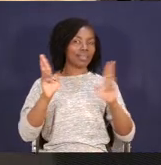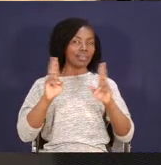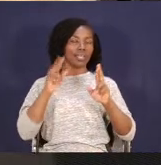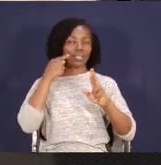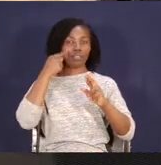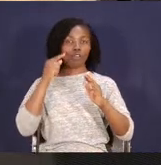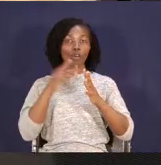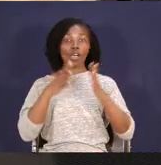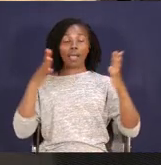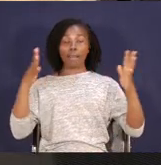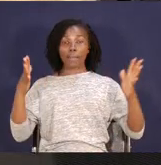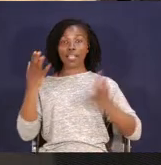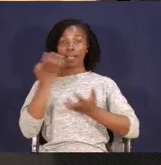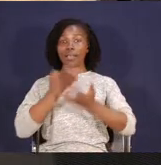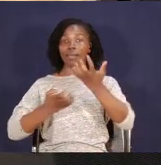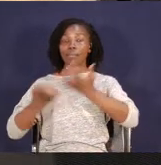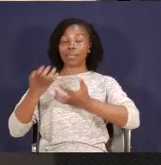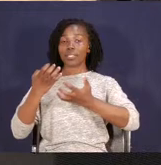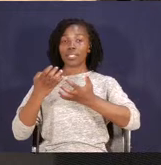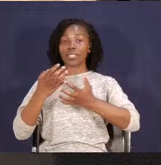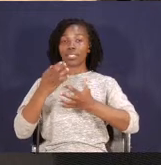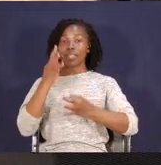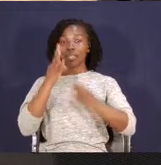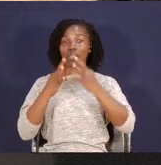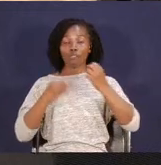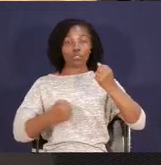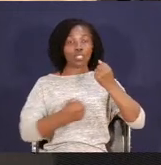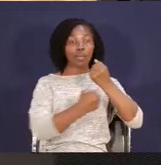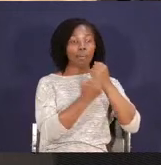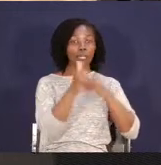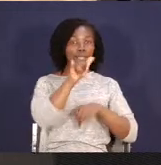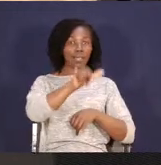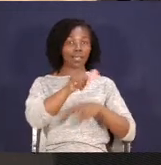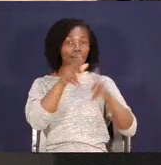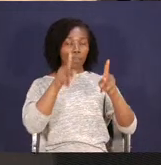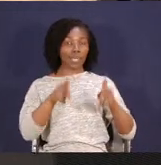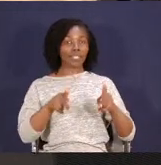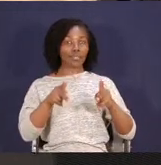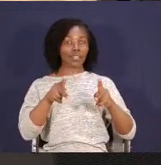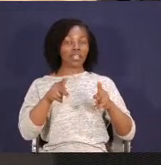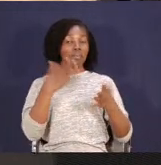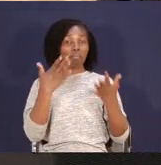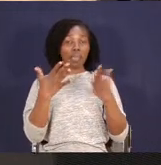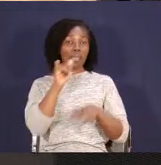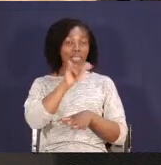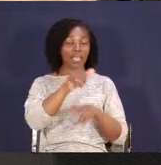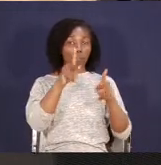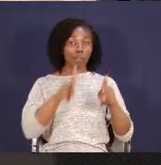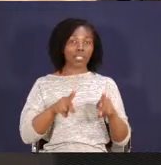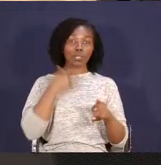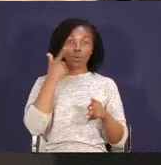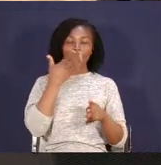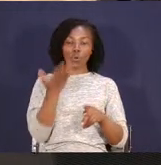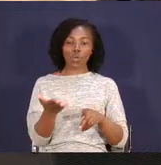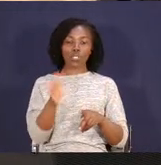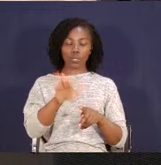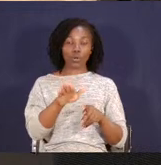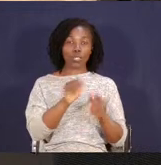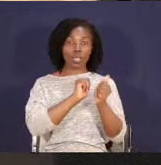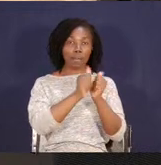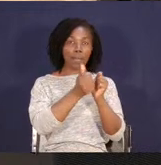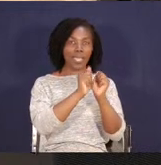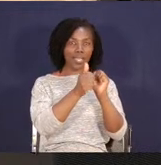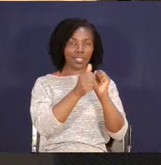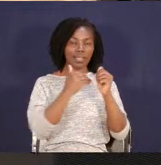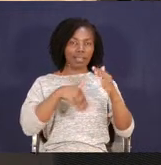And if you go inject more capital inside the business of this maize roaster, next time you come, they'll